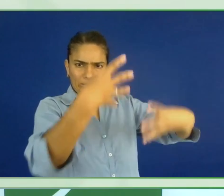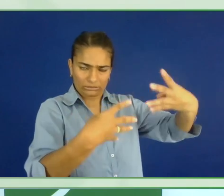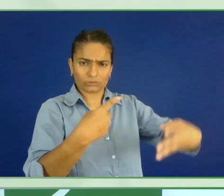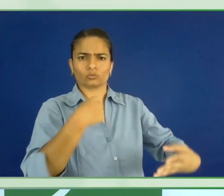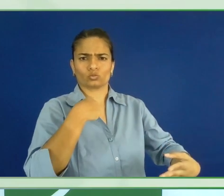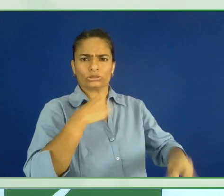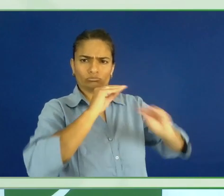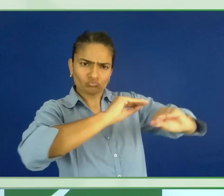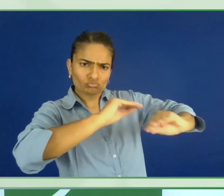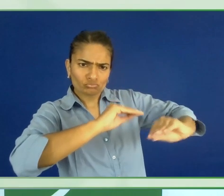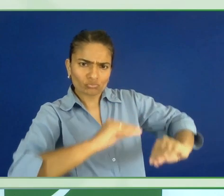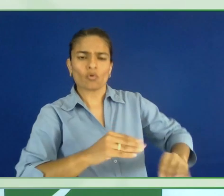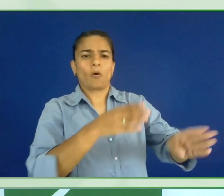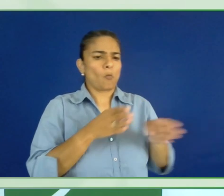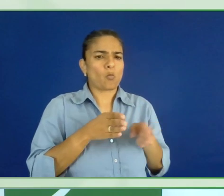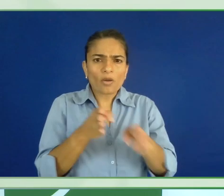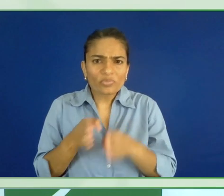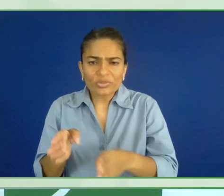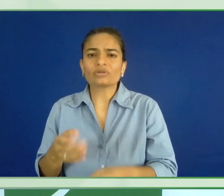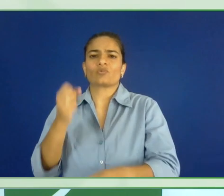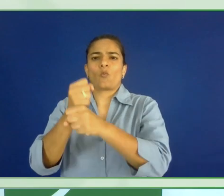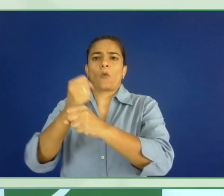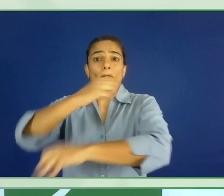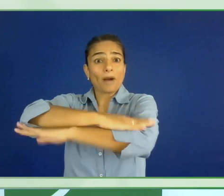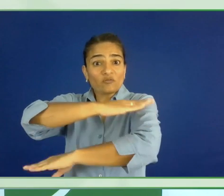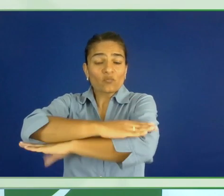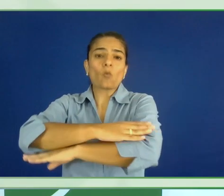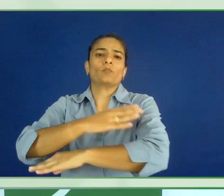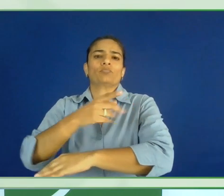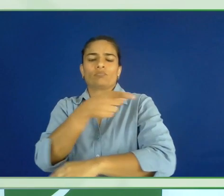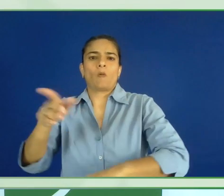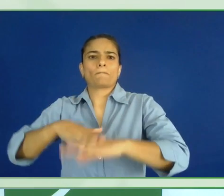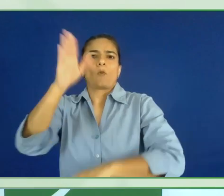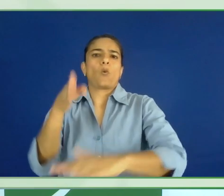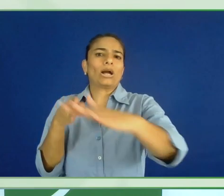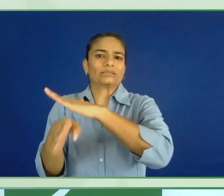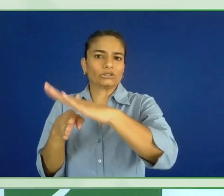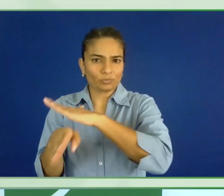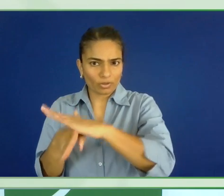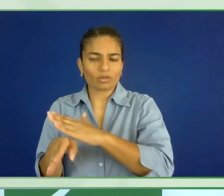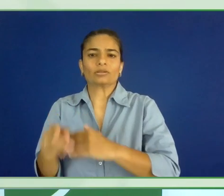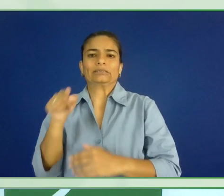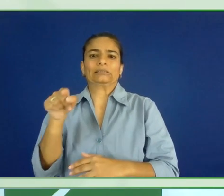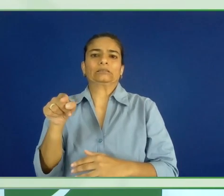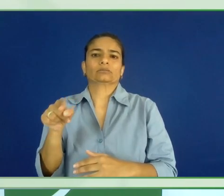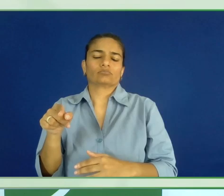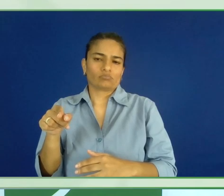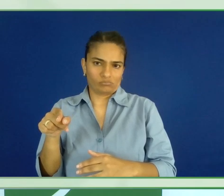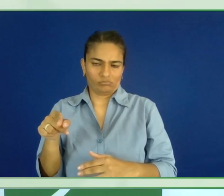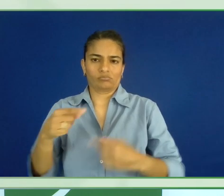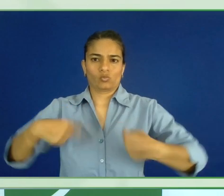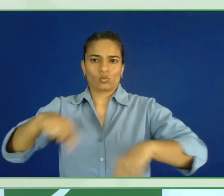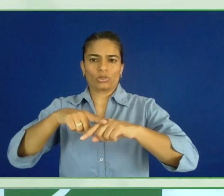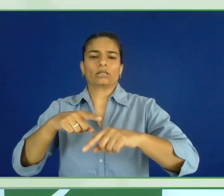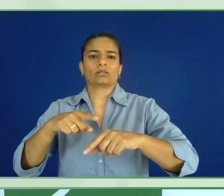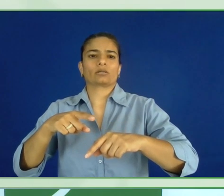employment platforms, to make them accessible and to include a chapter that allows to have the perfect match, not the perfect,